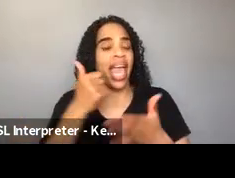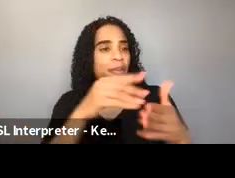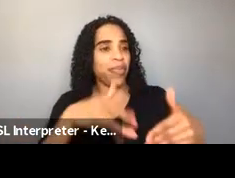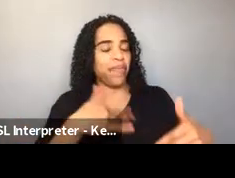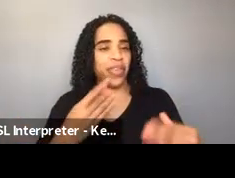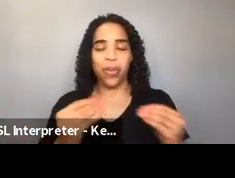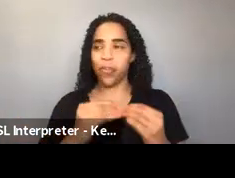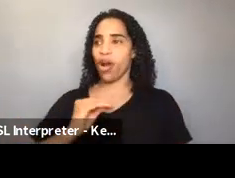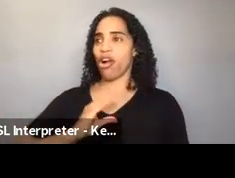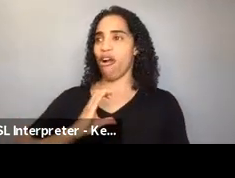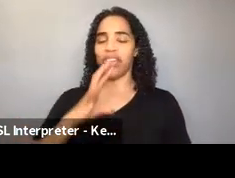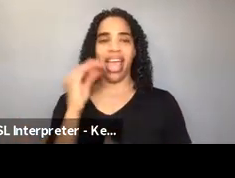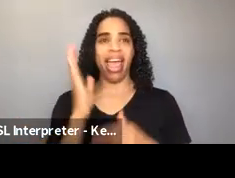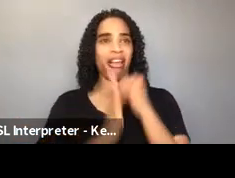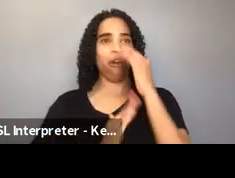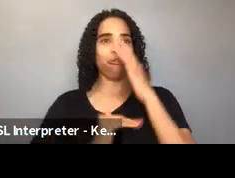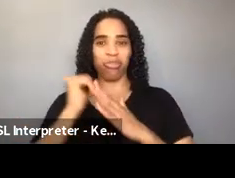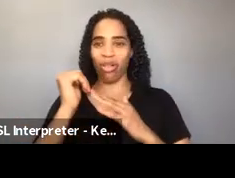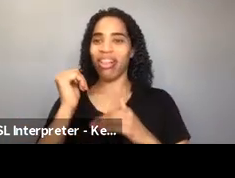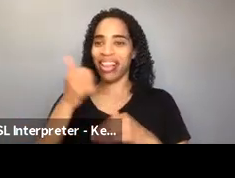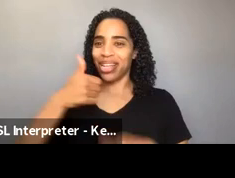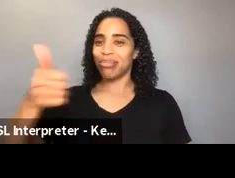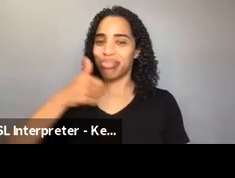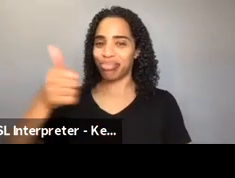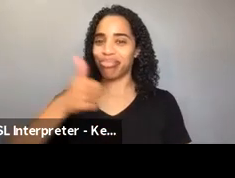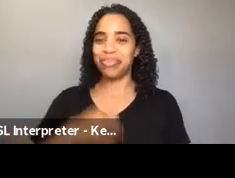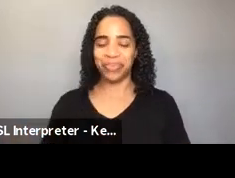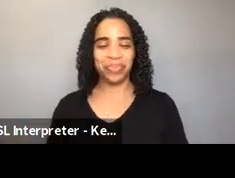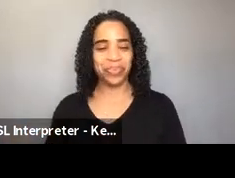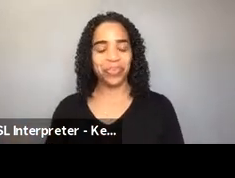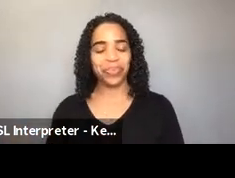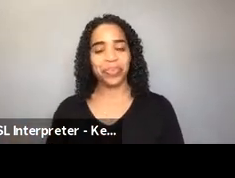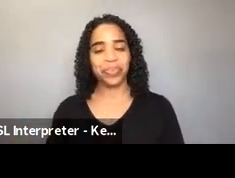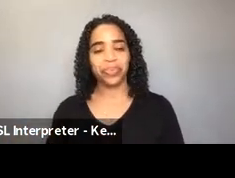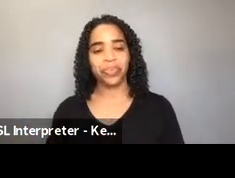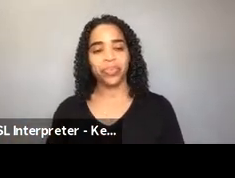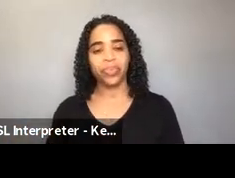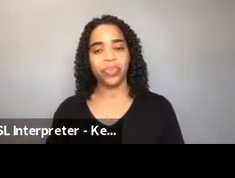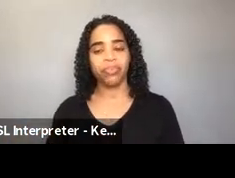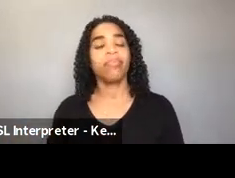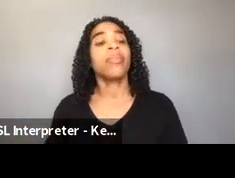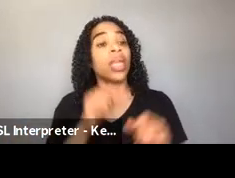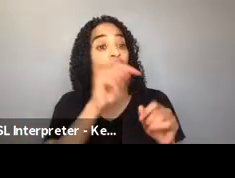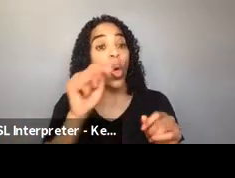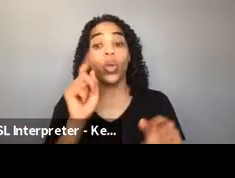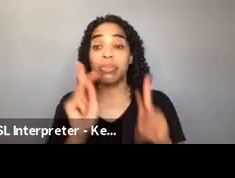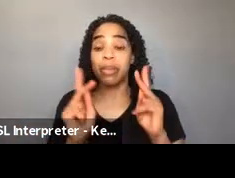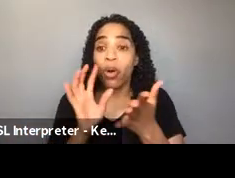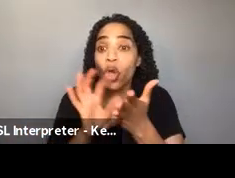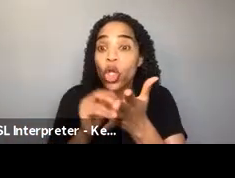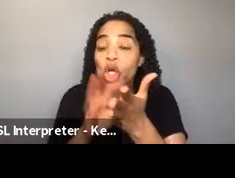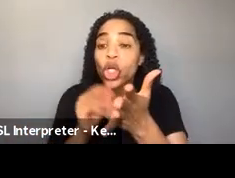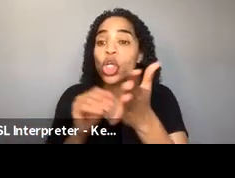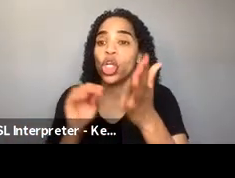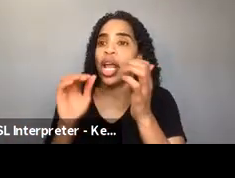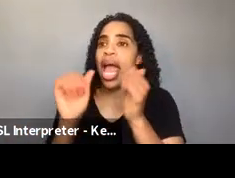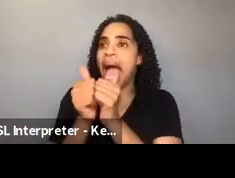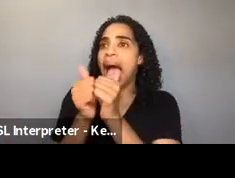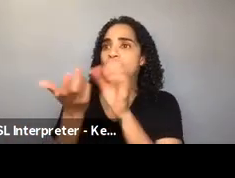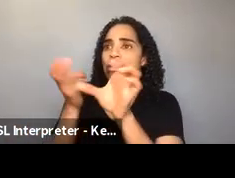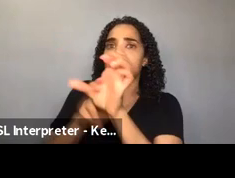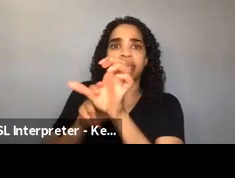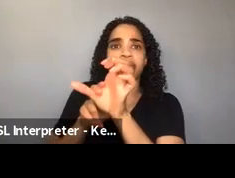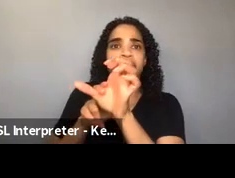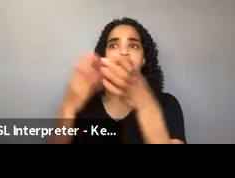and comfort with the system, where there is a system. Individuals learn the basic components of the public